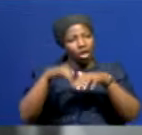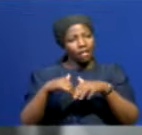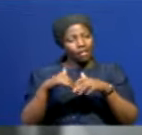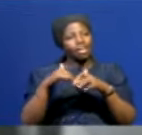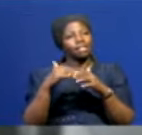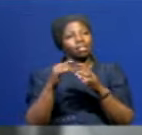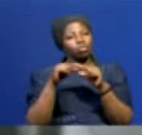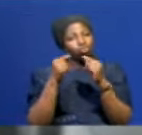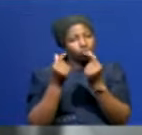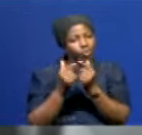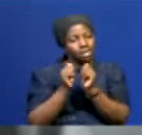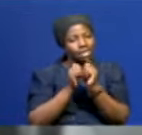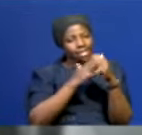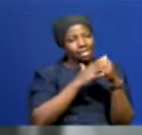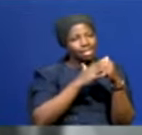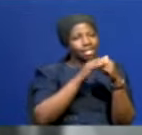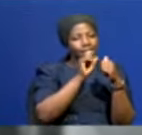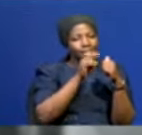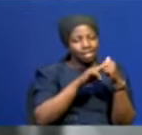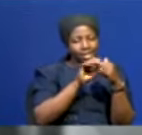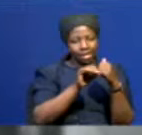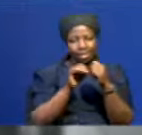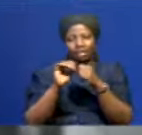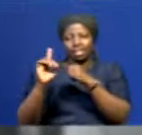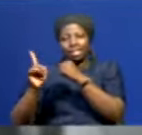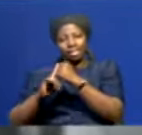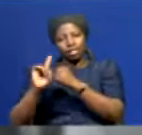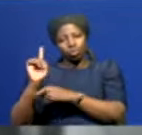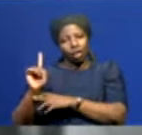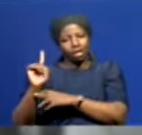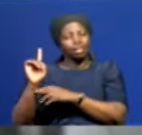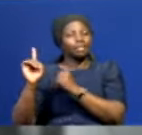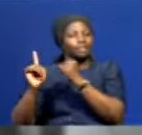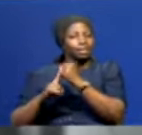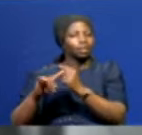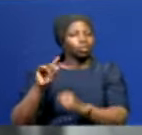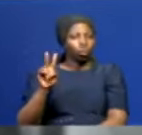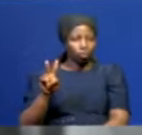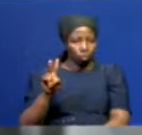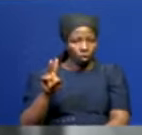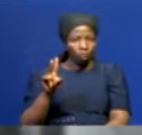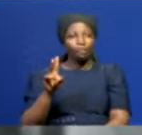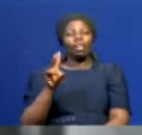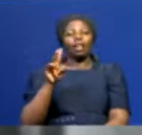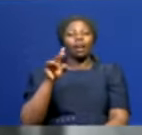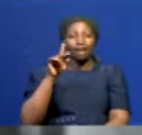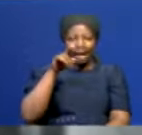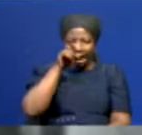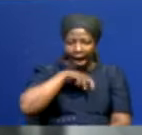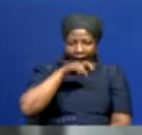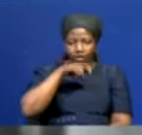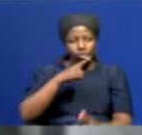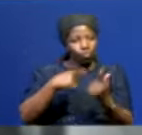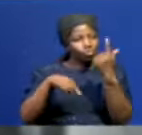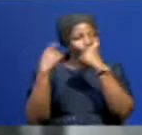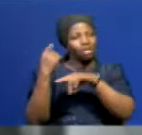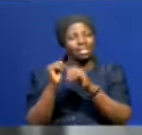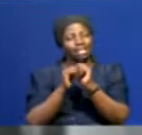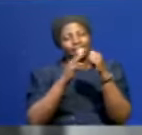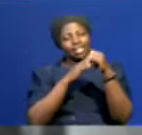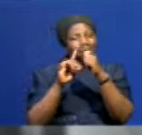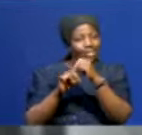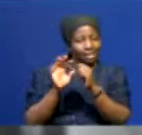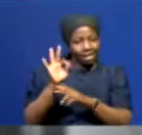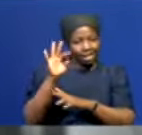1960, 1961, and 1962. KANU won the 1963